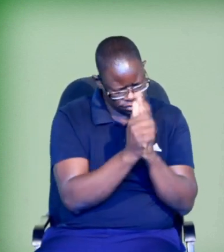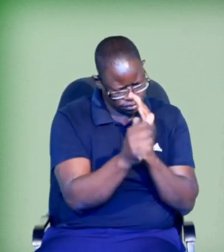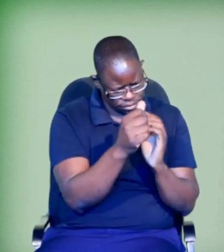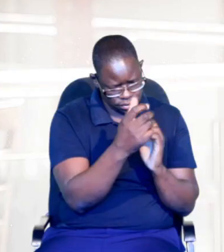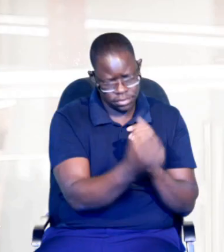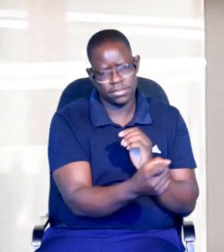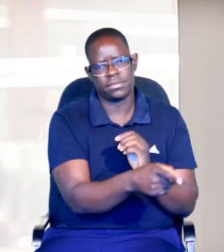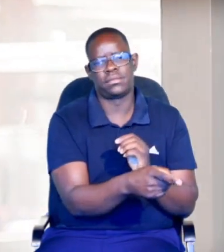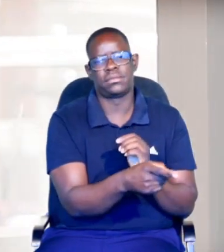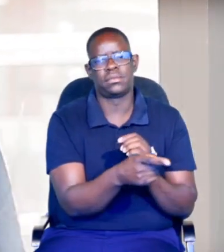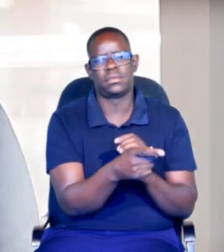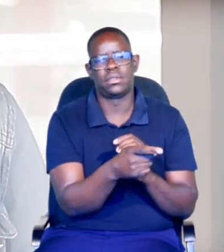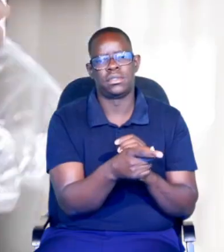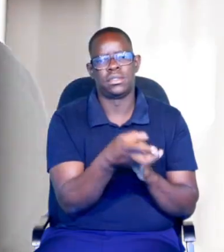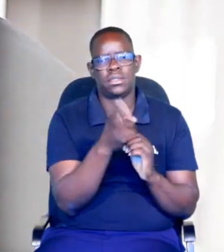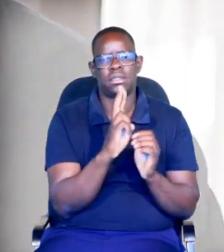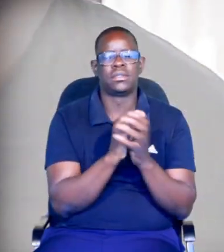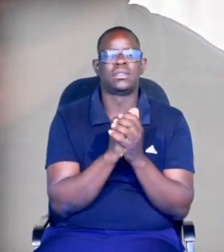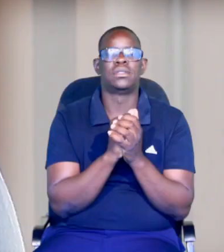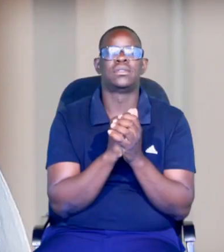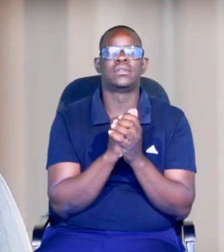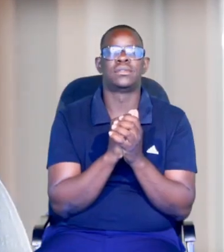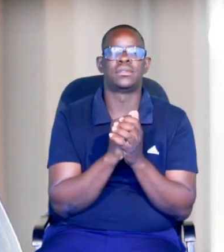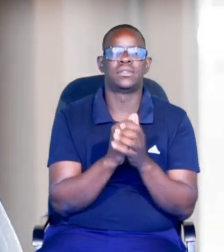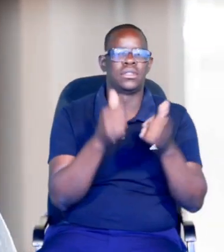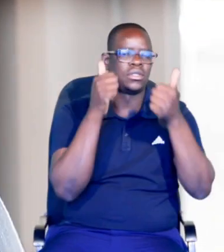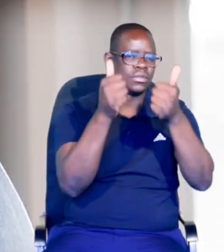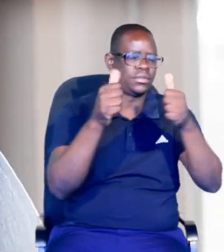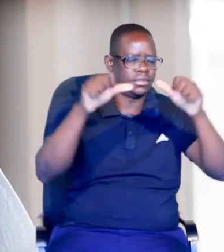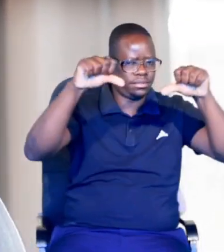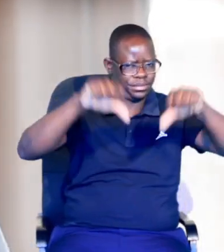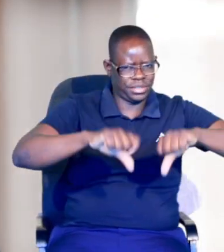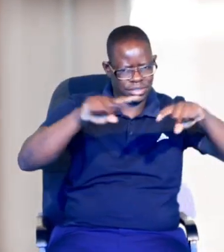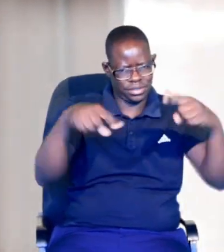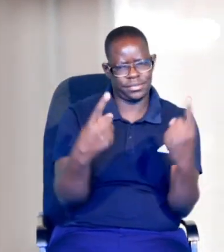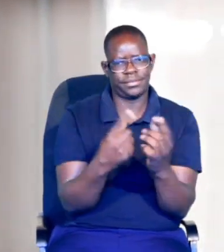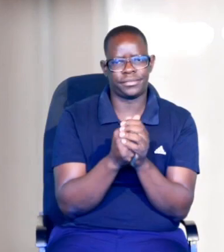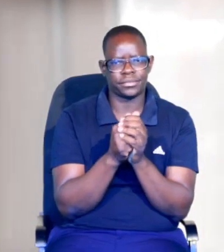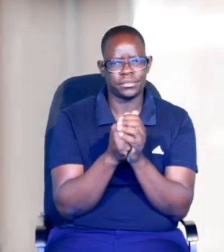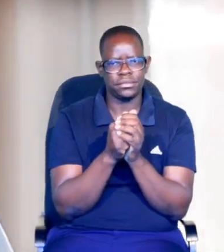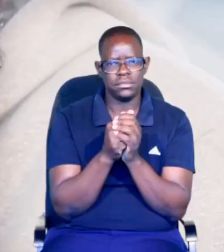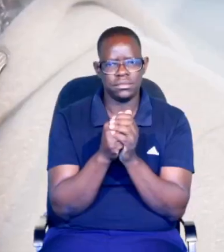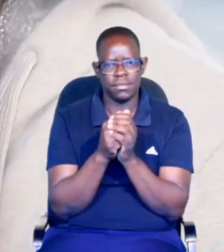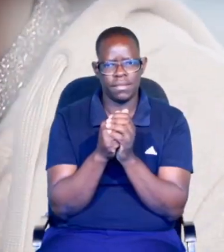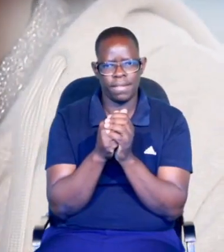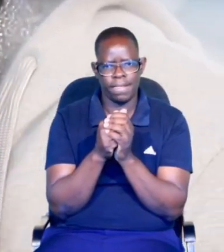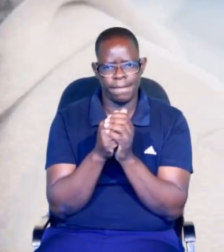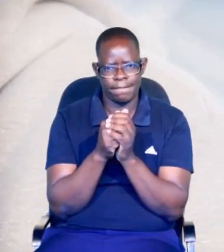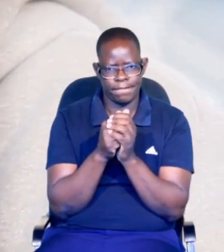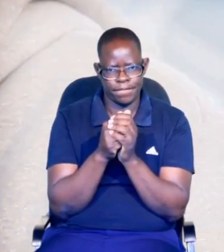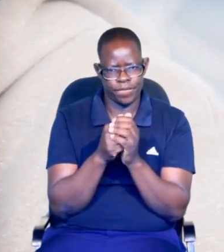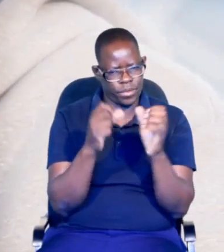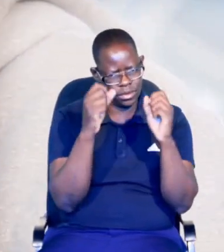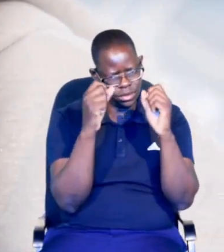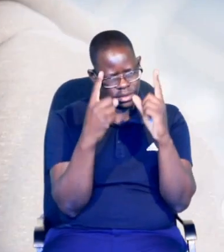them. But tell him, Tolerance, there are advantages and disadvantages to such specialization. Aren't they, Tolerance? She's